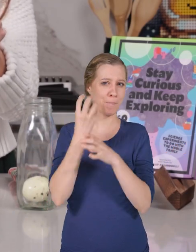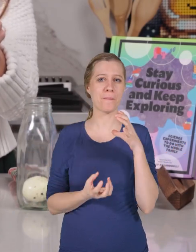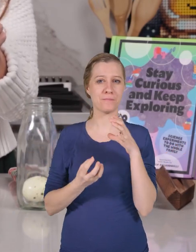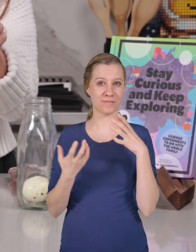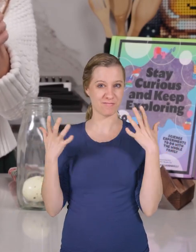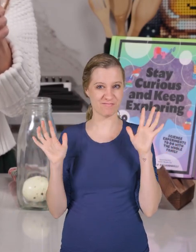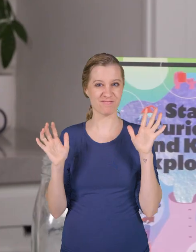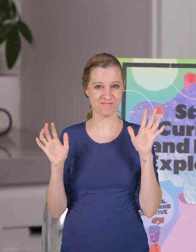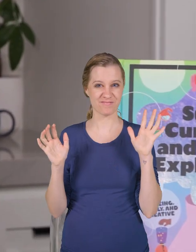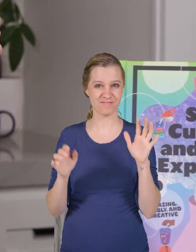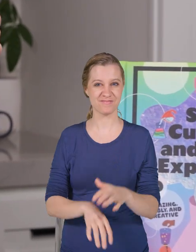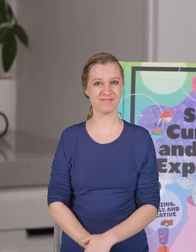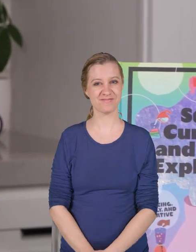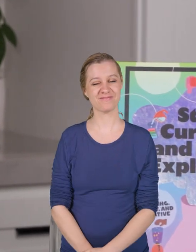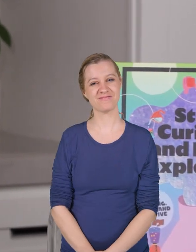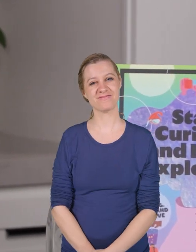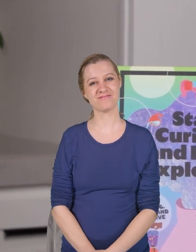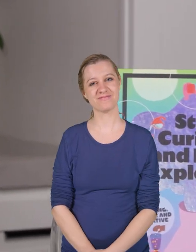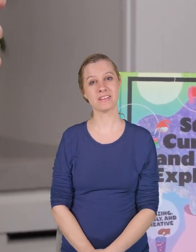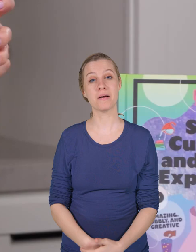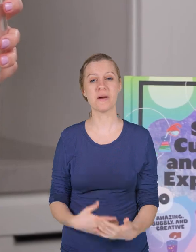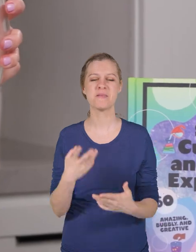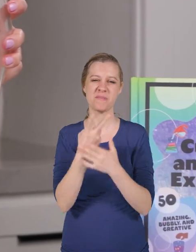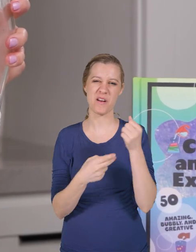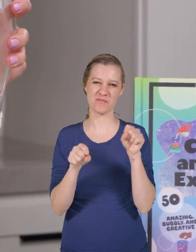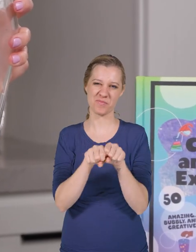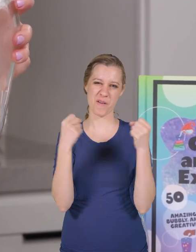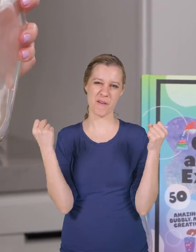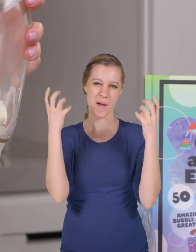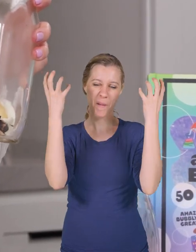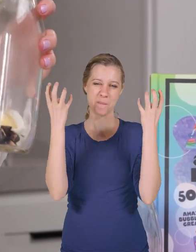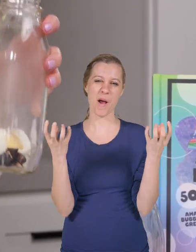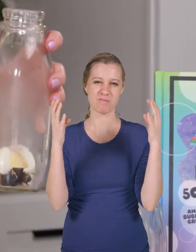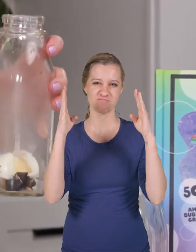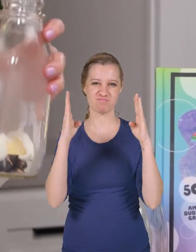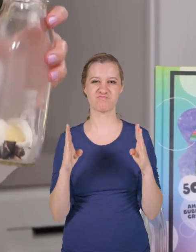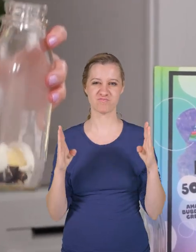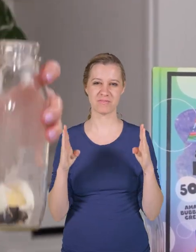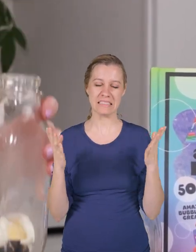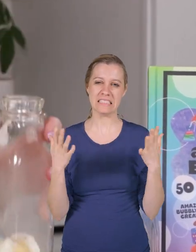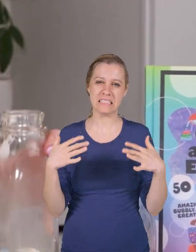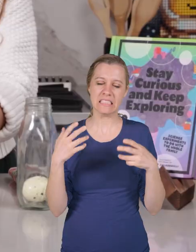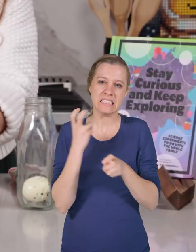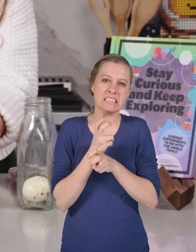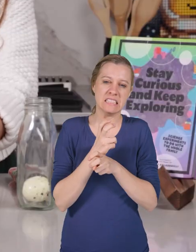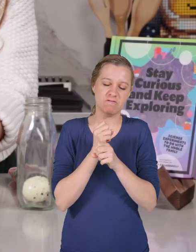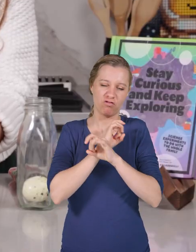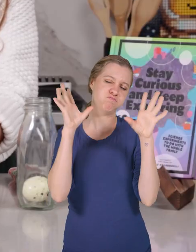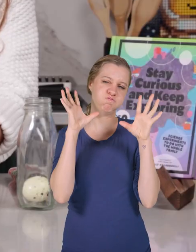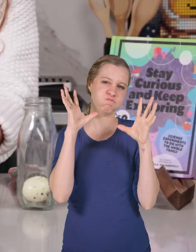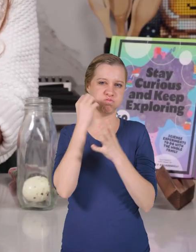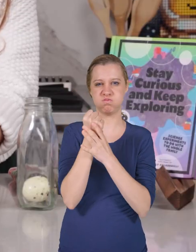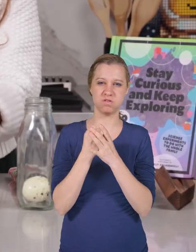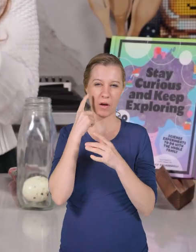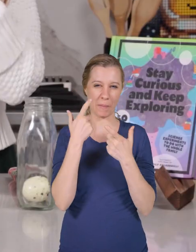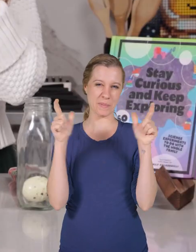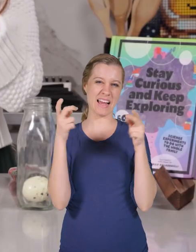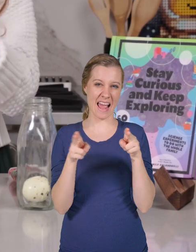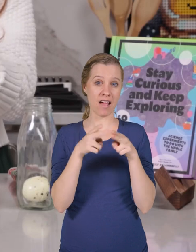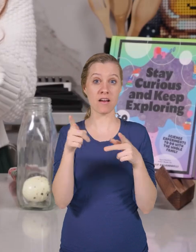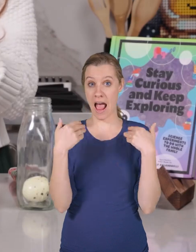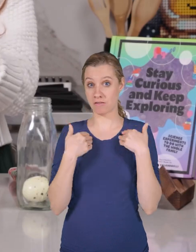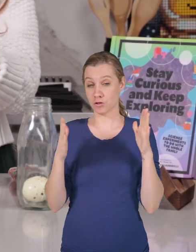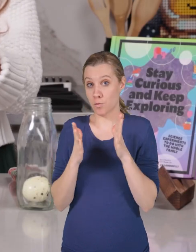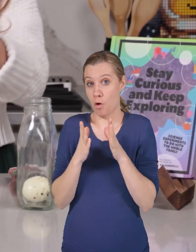went in fully, but they both broke in the process. It was just too violent for a little bit of a larger egg. So if you